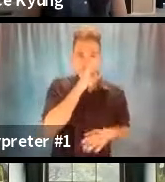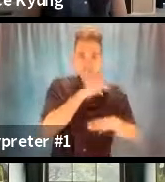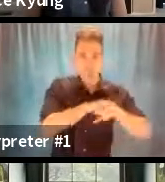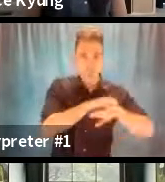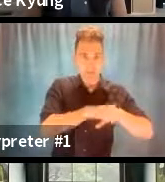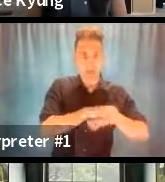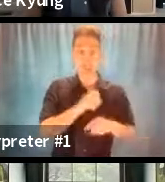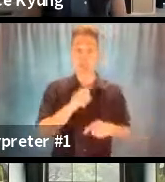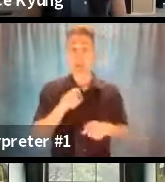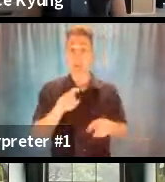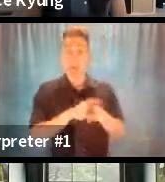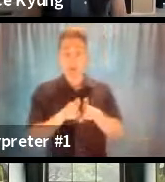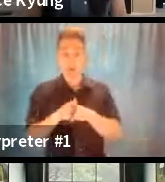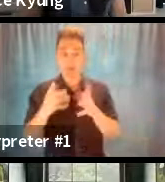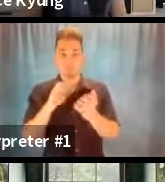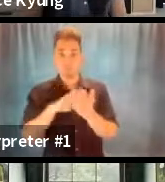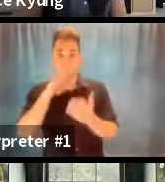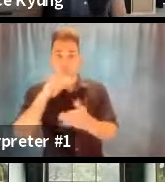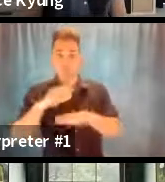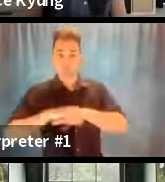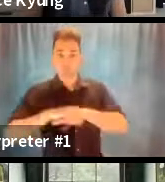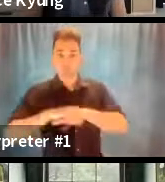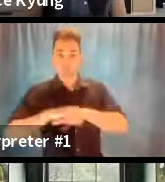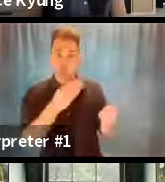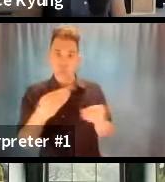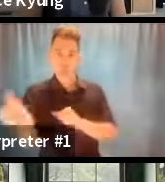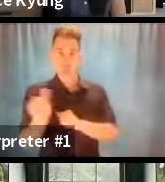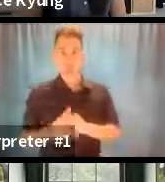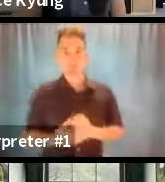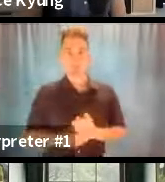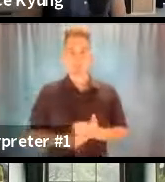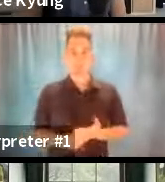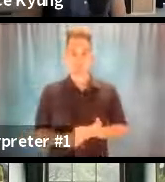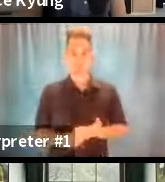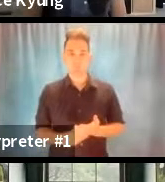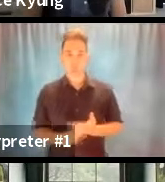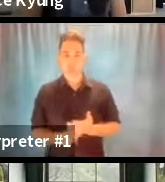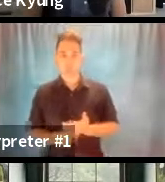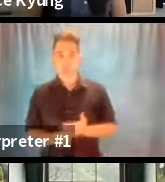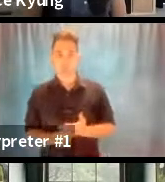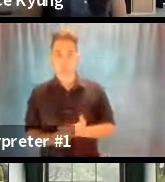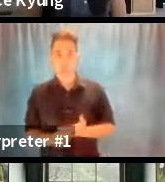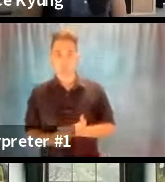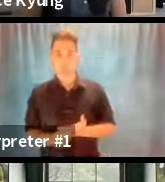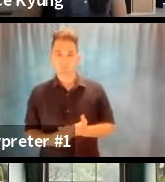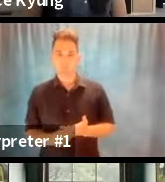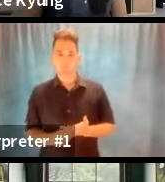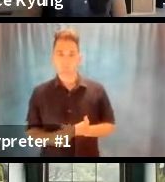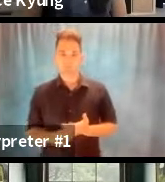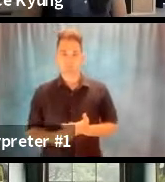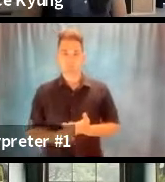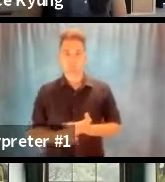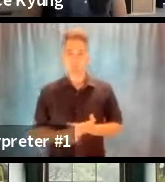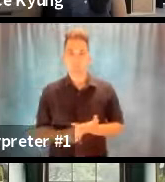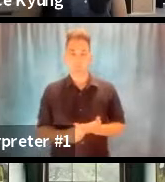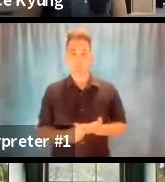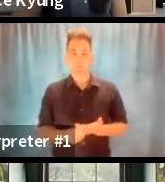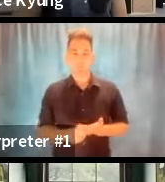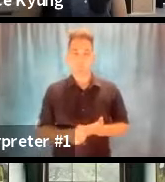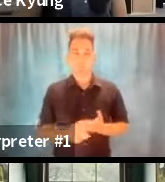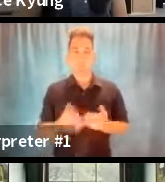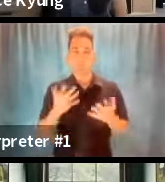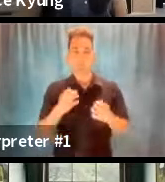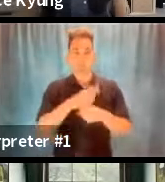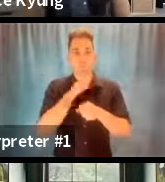proficiency. We want to see the city ensure that the population has access